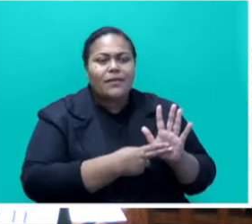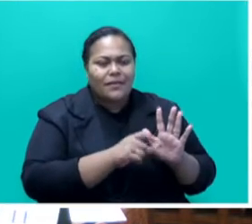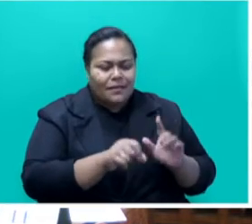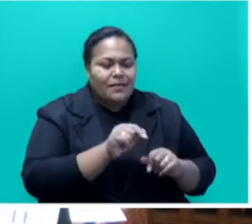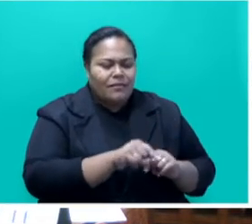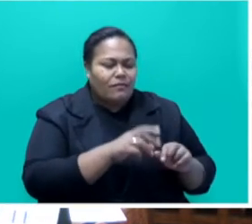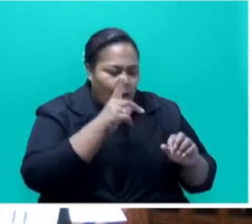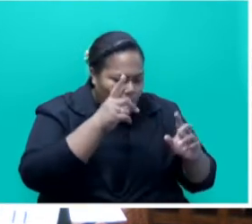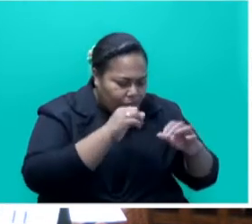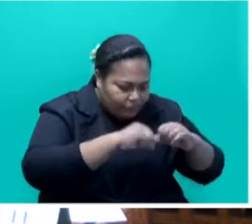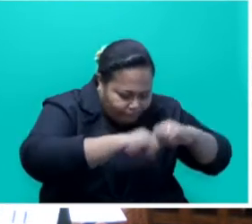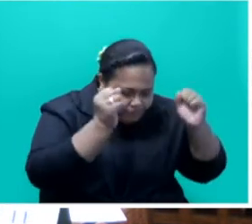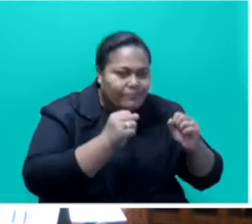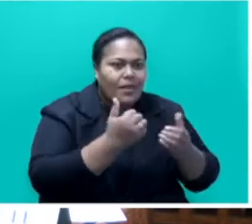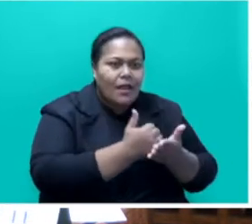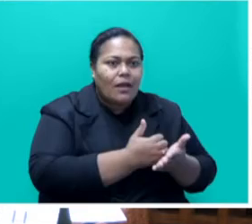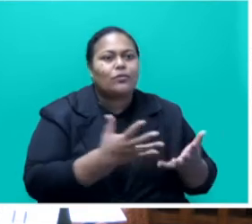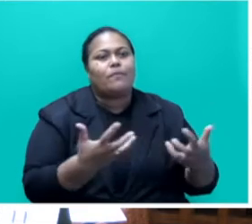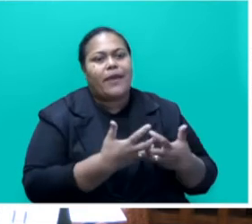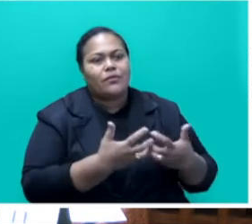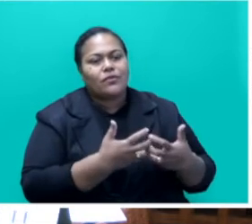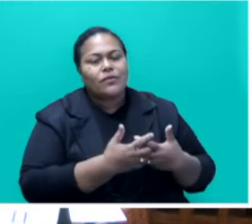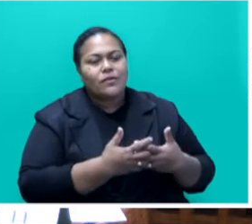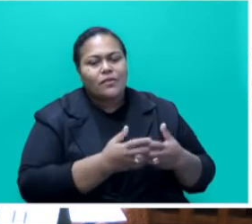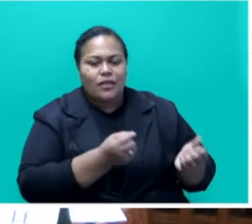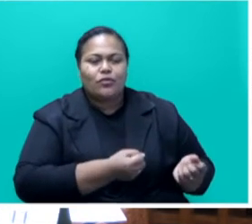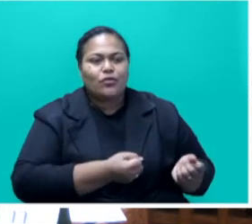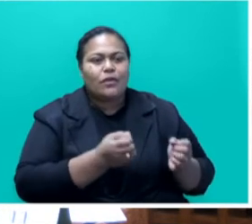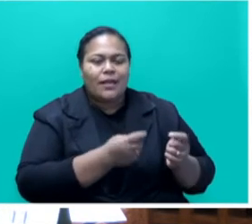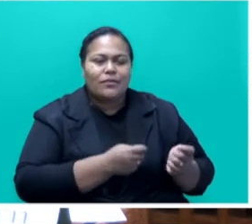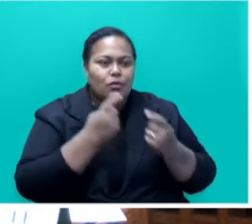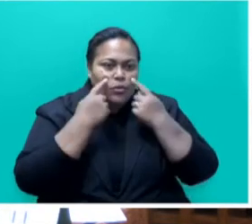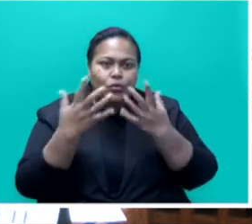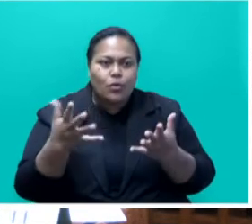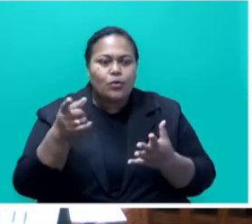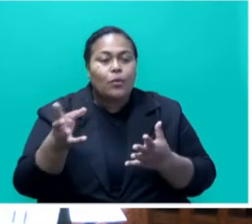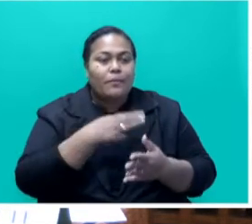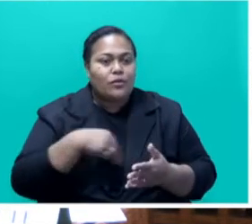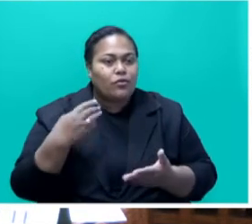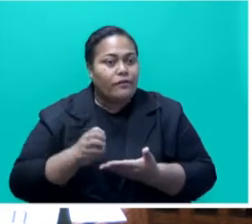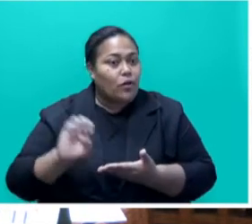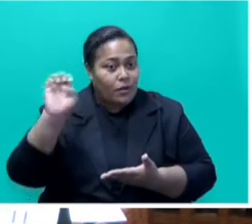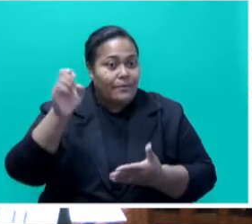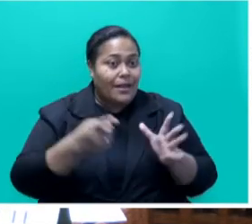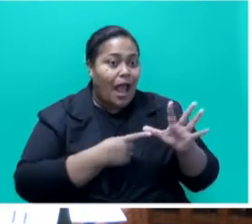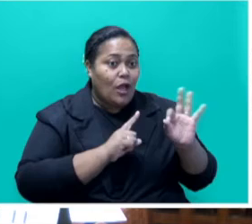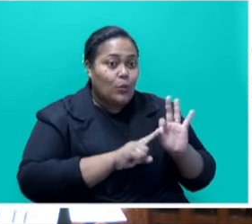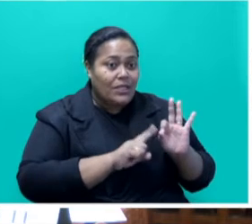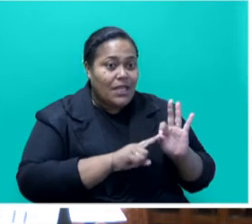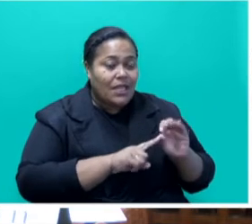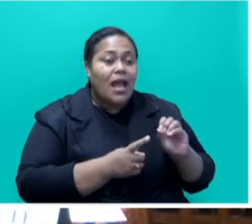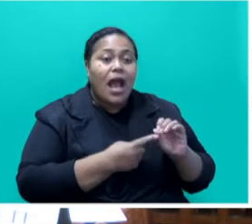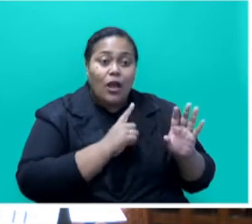of Economy, Mr. Speaker, sir. And of course, acquittals, they are also compiled by the accounts team,